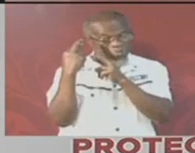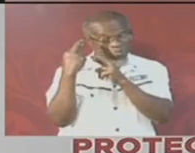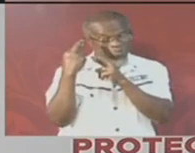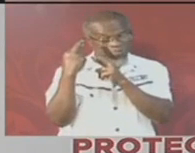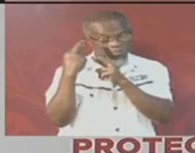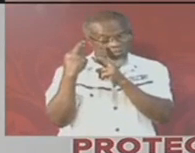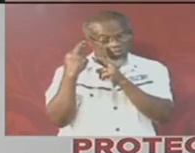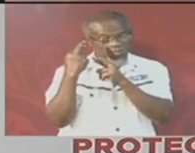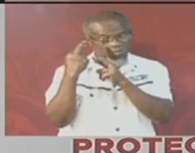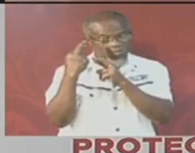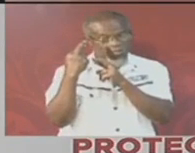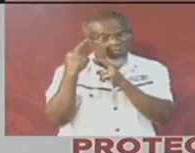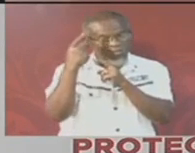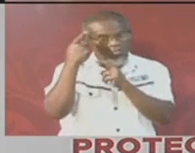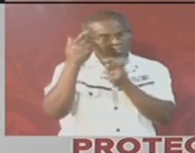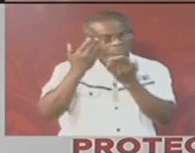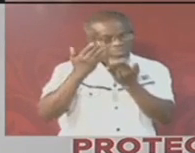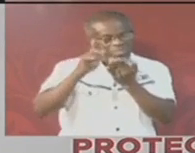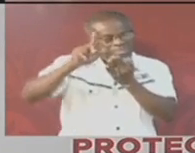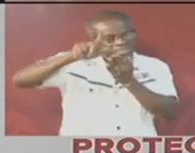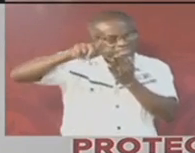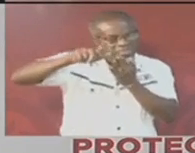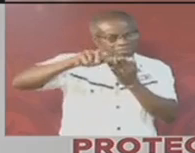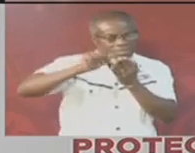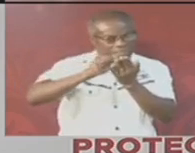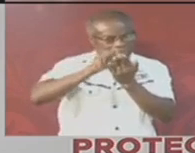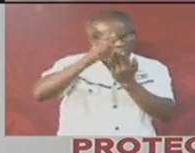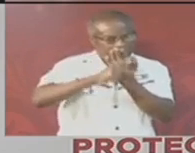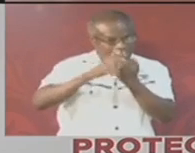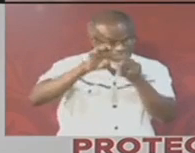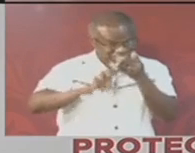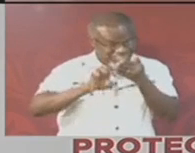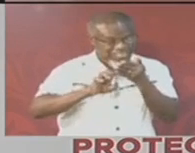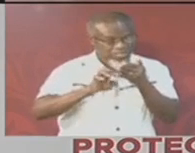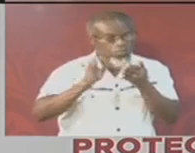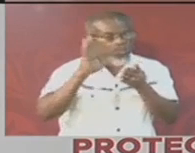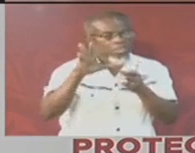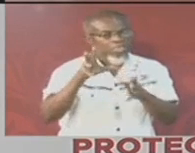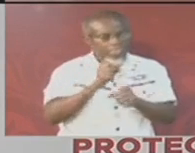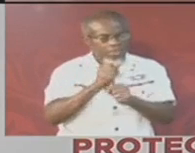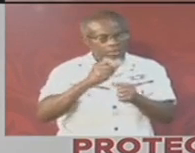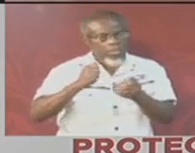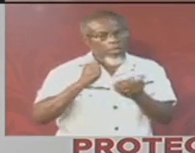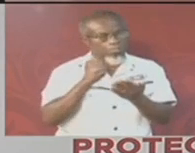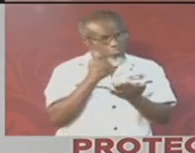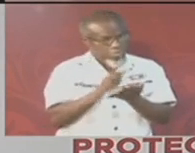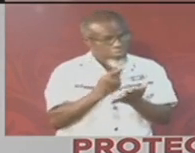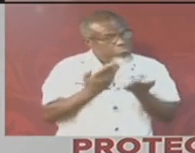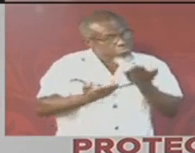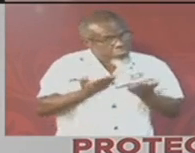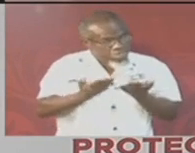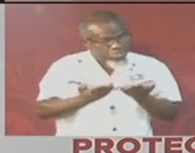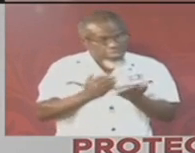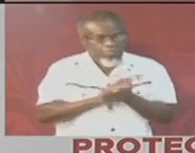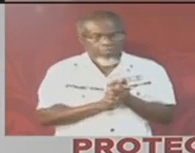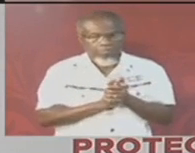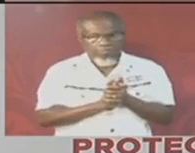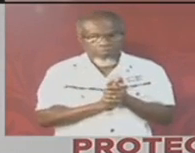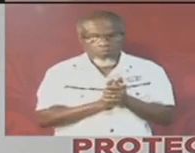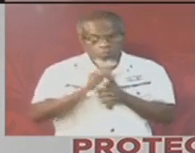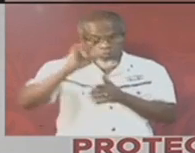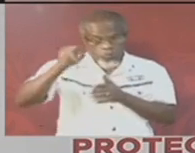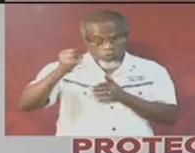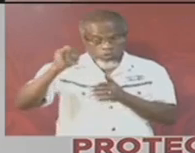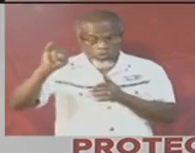EUA or EUL by the end of April. Johnson & Johnson, they are not entering into